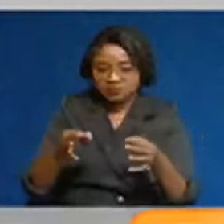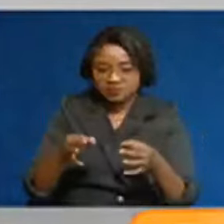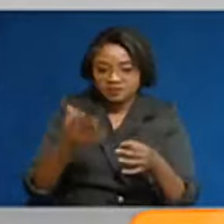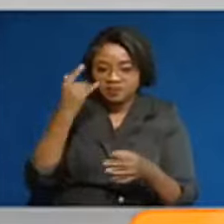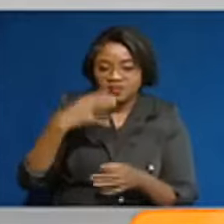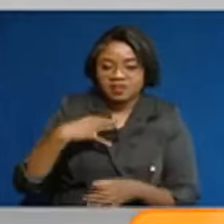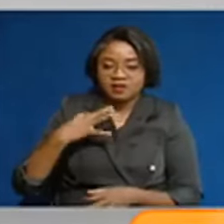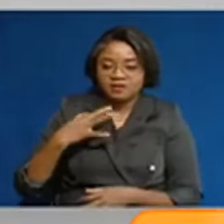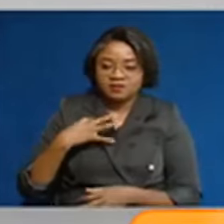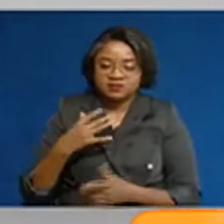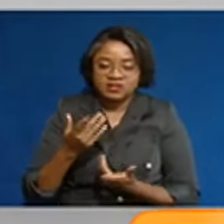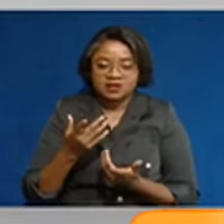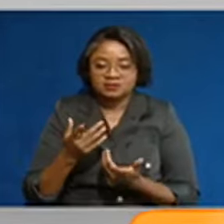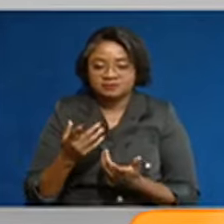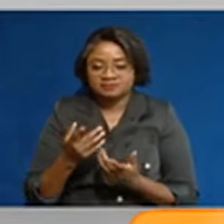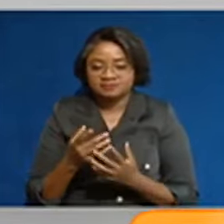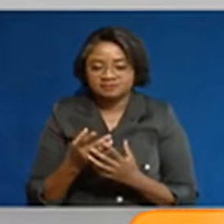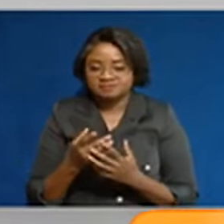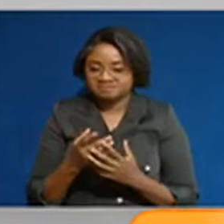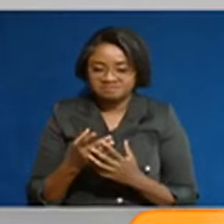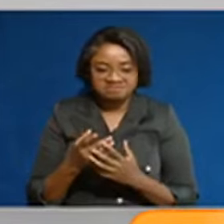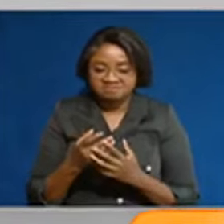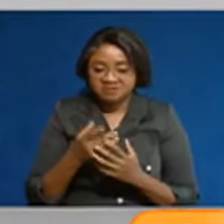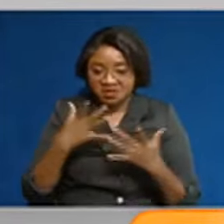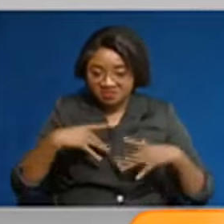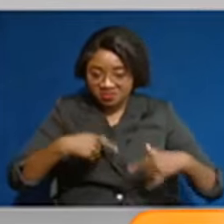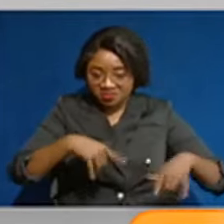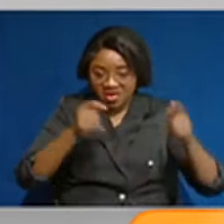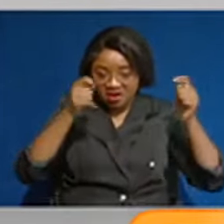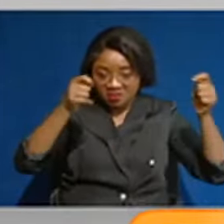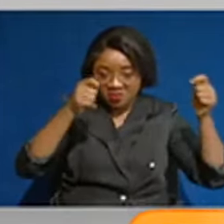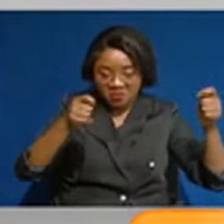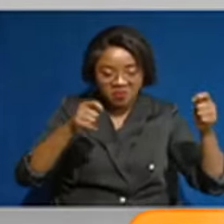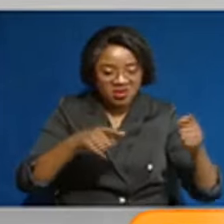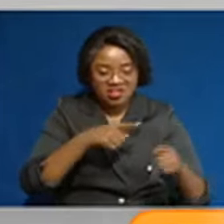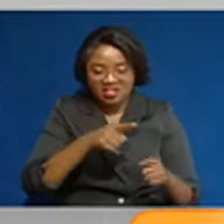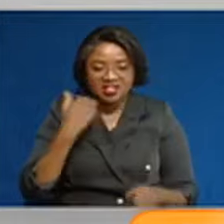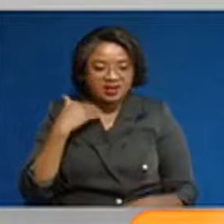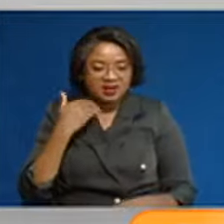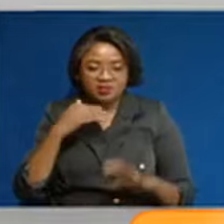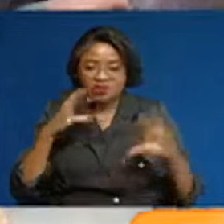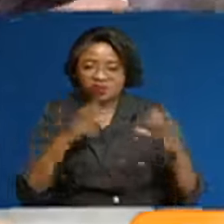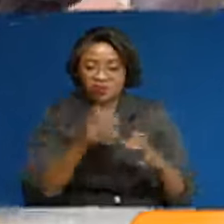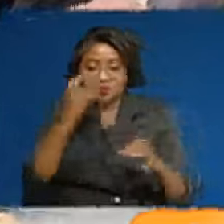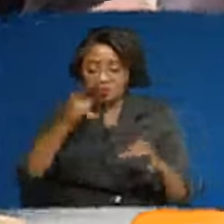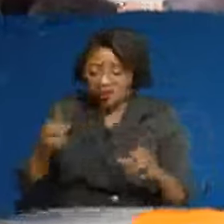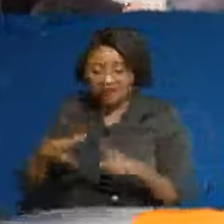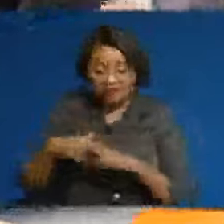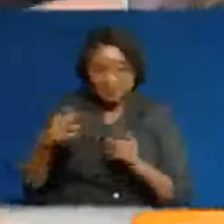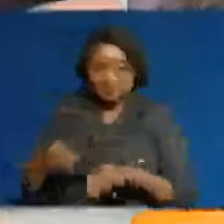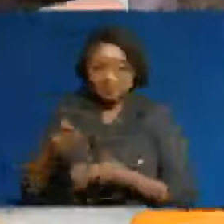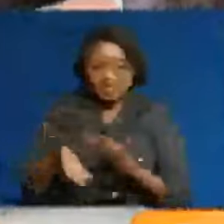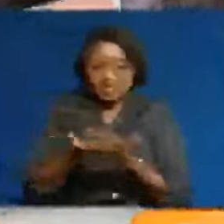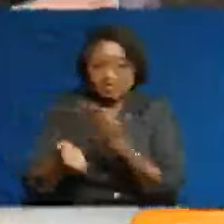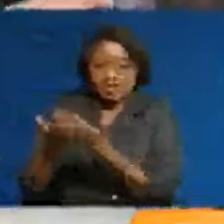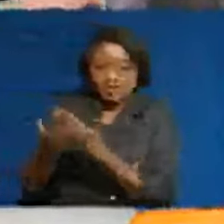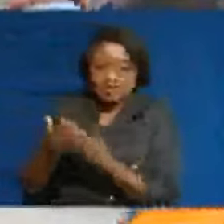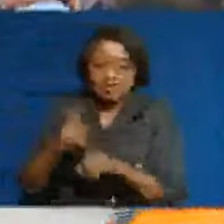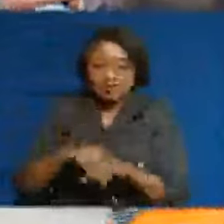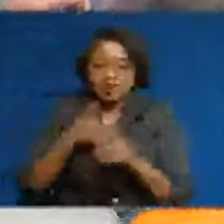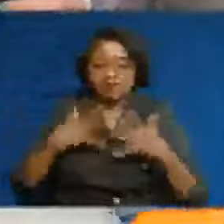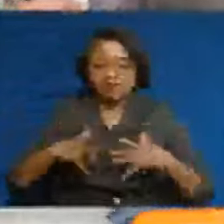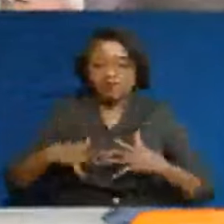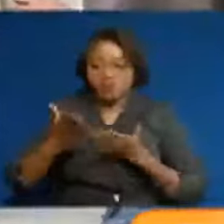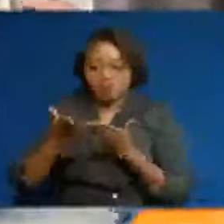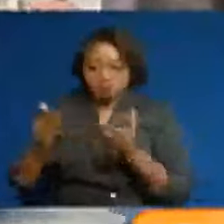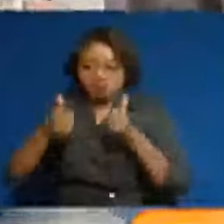face of the change in the protest atmosphere and the deployment of goons. Since the group started offering support in the Reject and Occupy